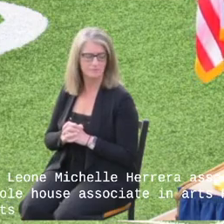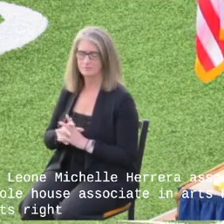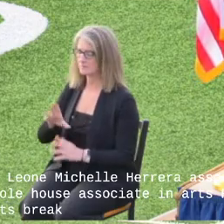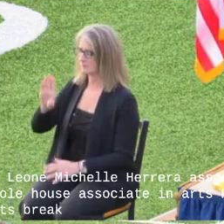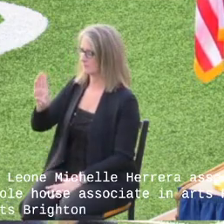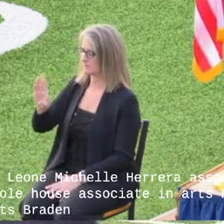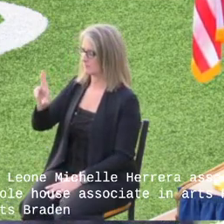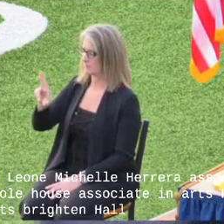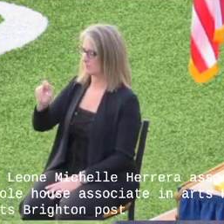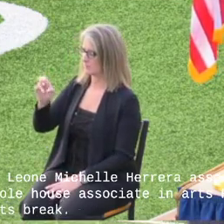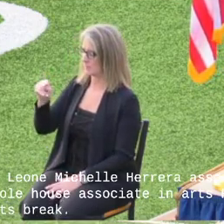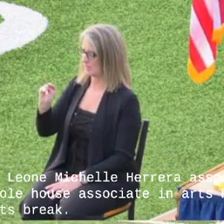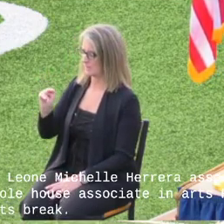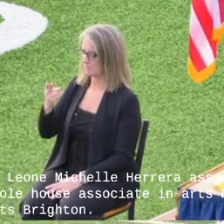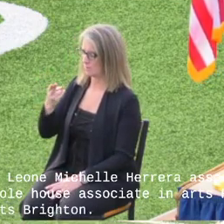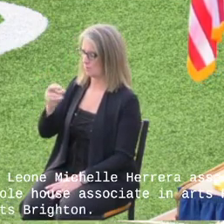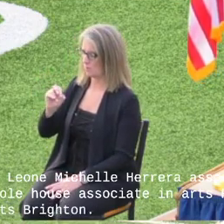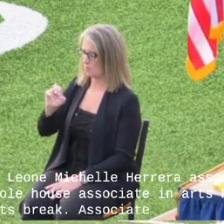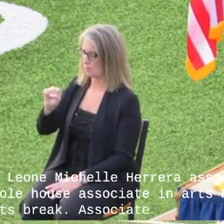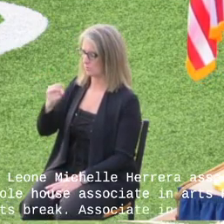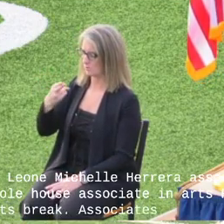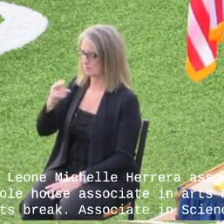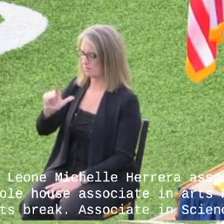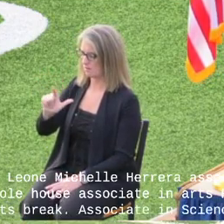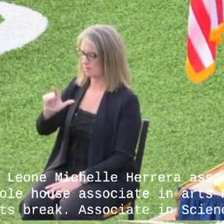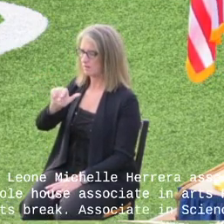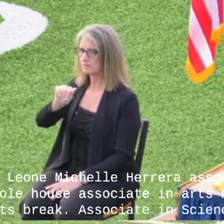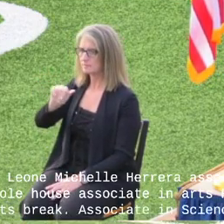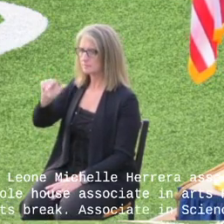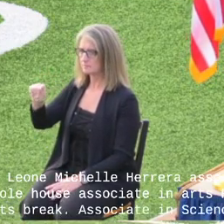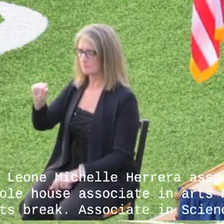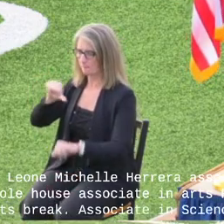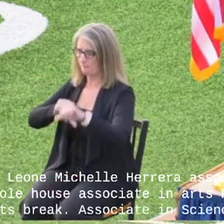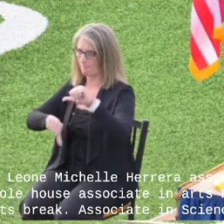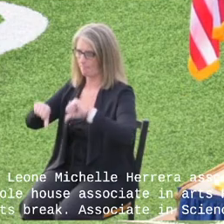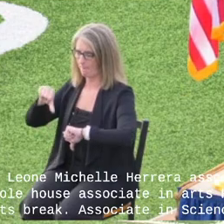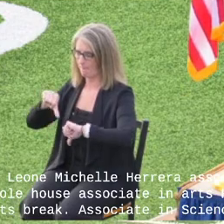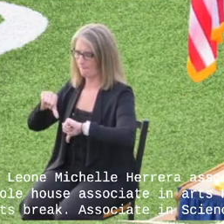Brayden Hulshoff, Associate in Science.